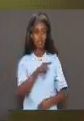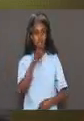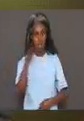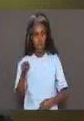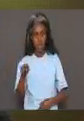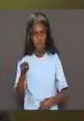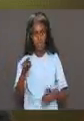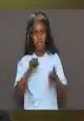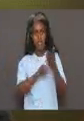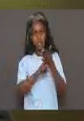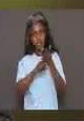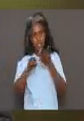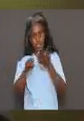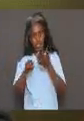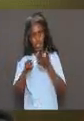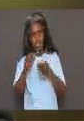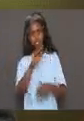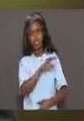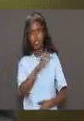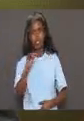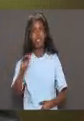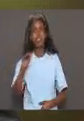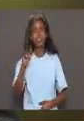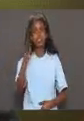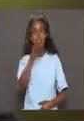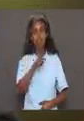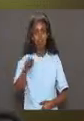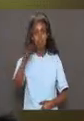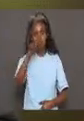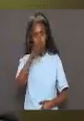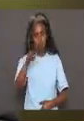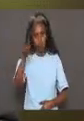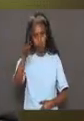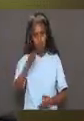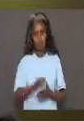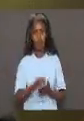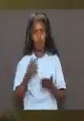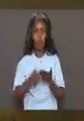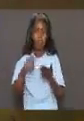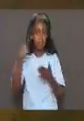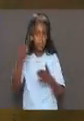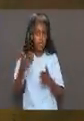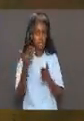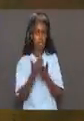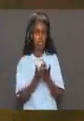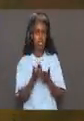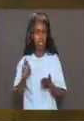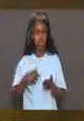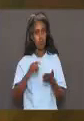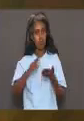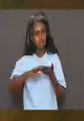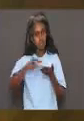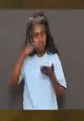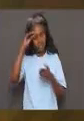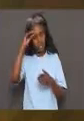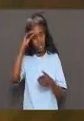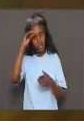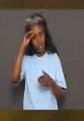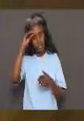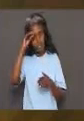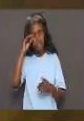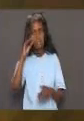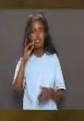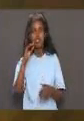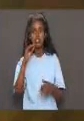about arcs, sectors, and chords. Next lesson, we will